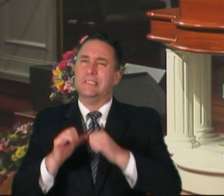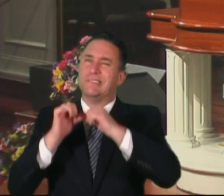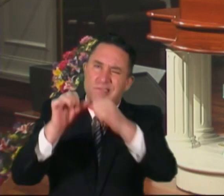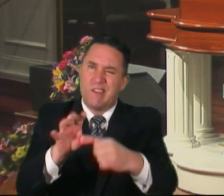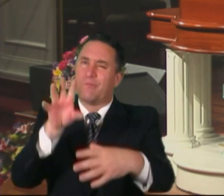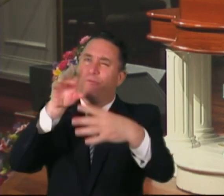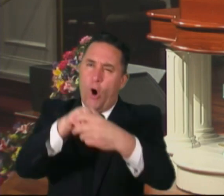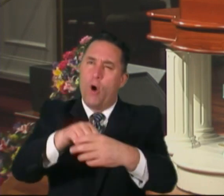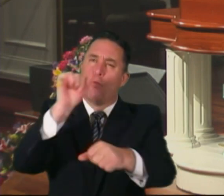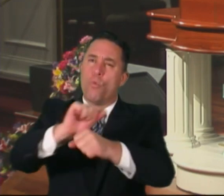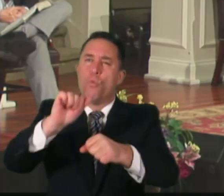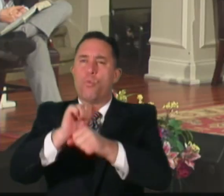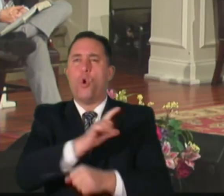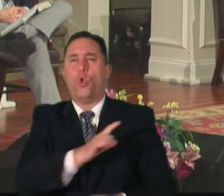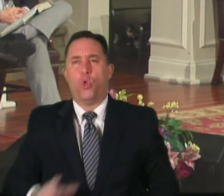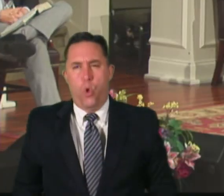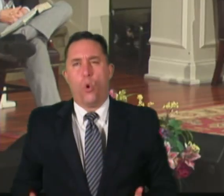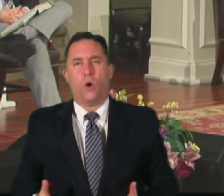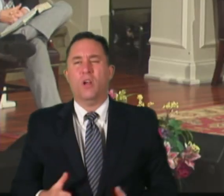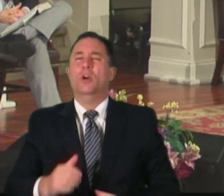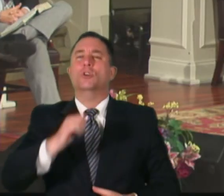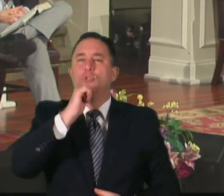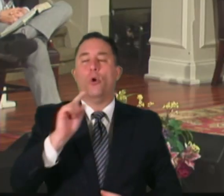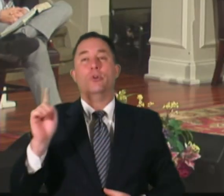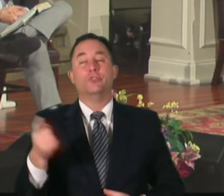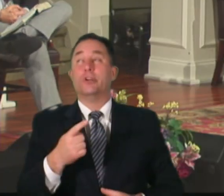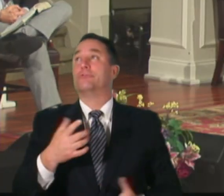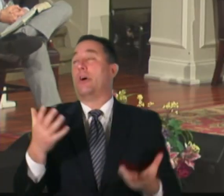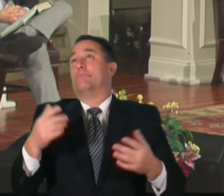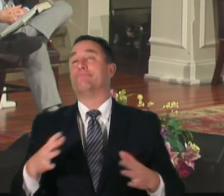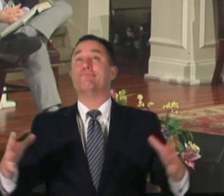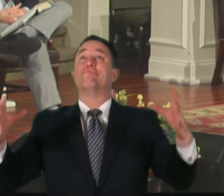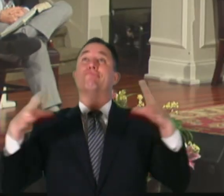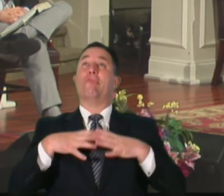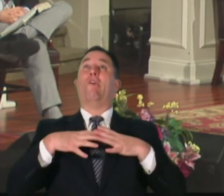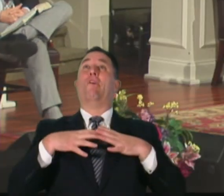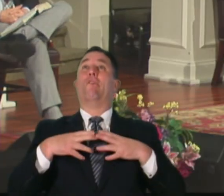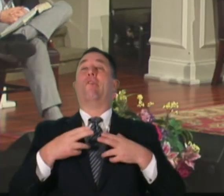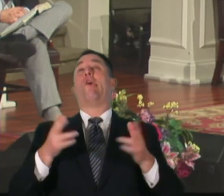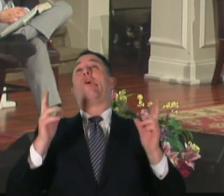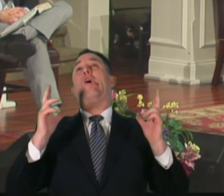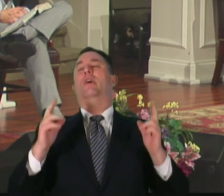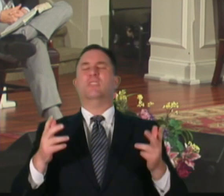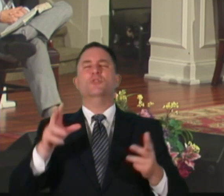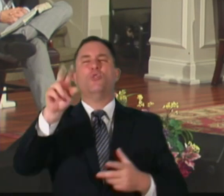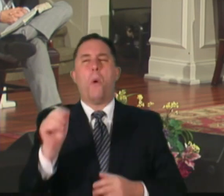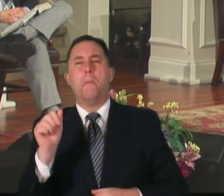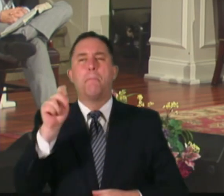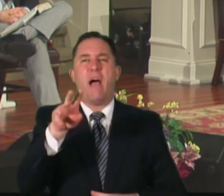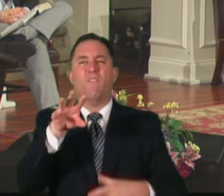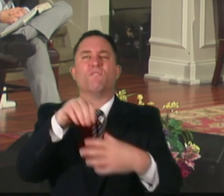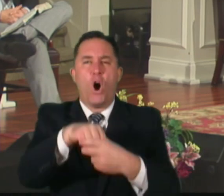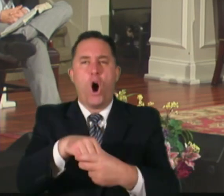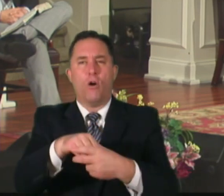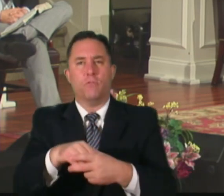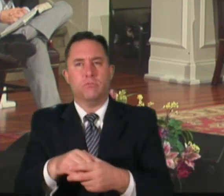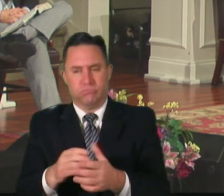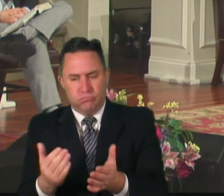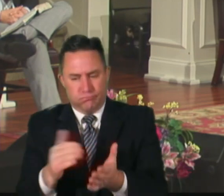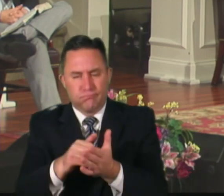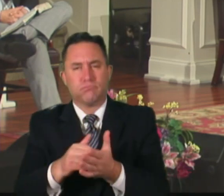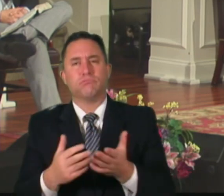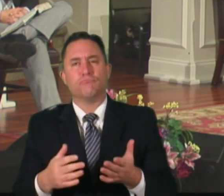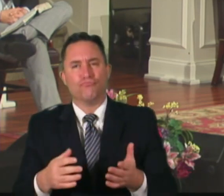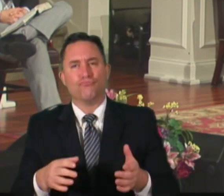Stay involved in the work of the Lord. Don't just roll over and retire. No, you return. You retread and